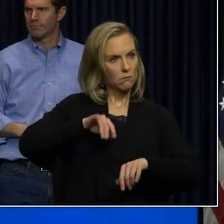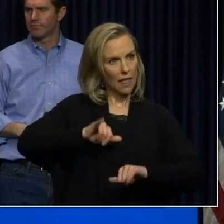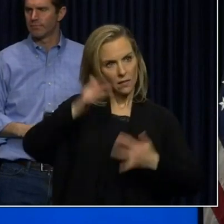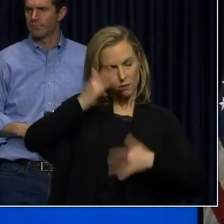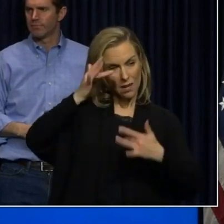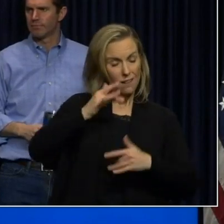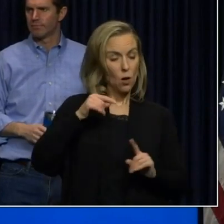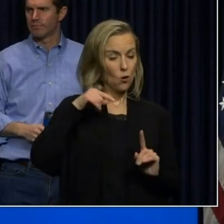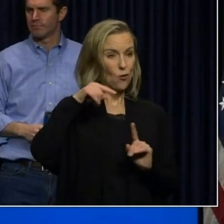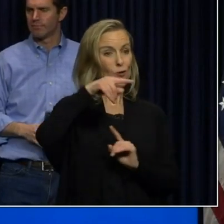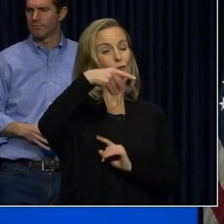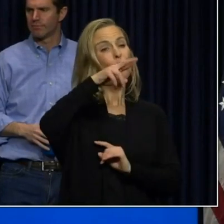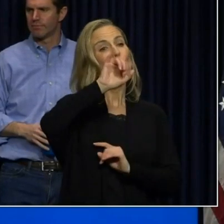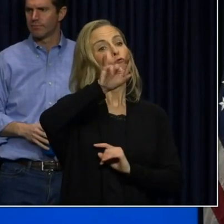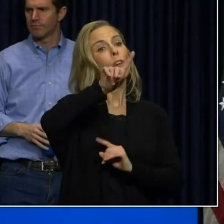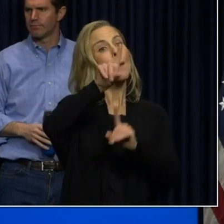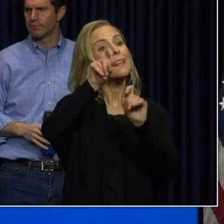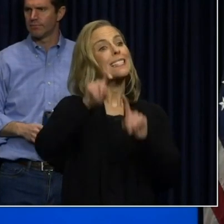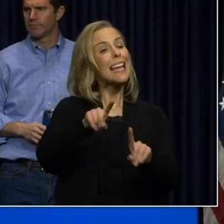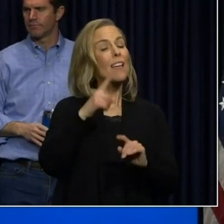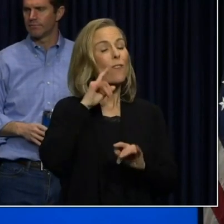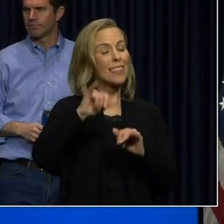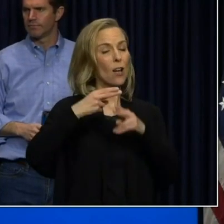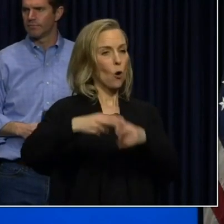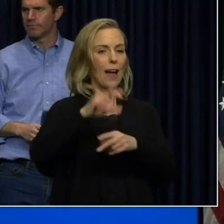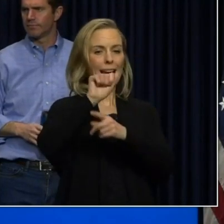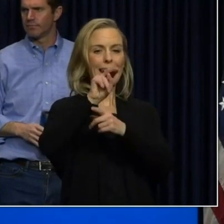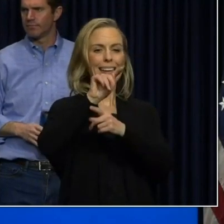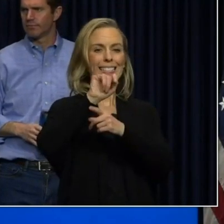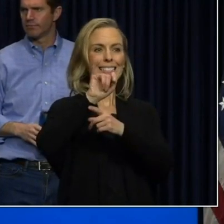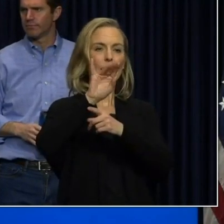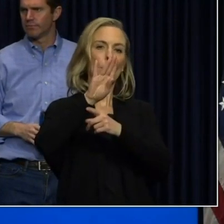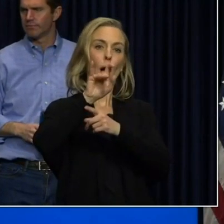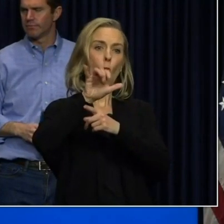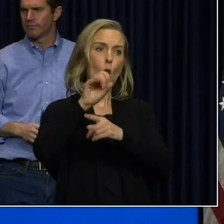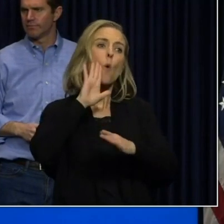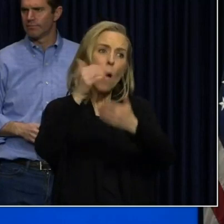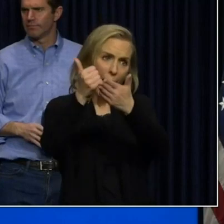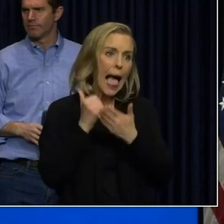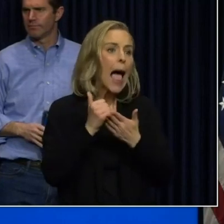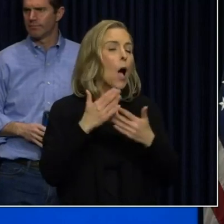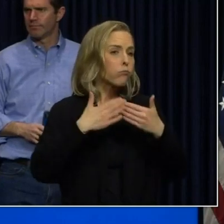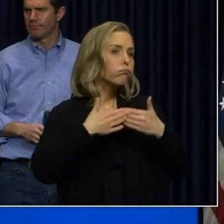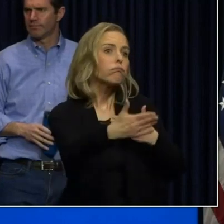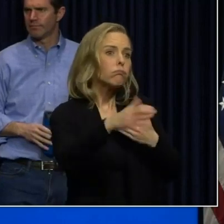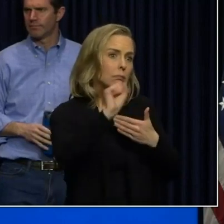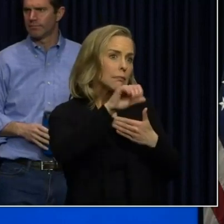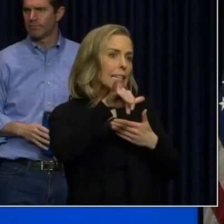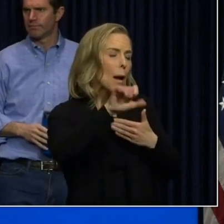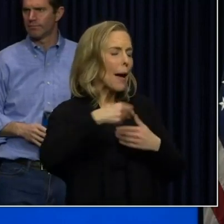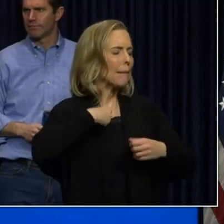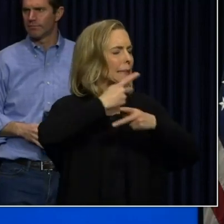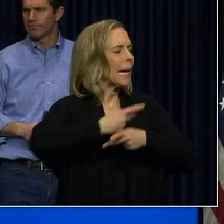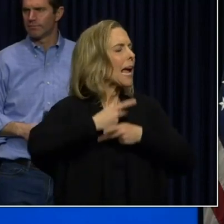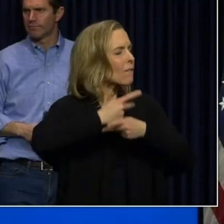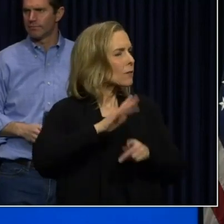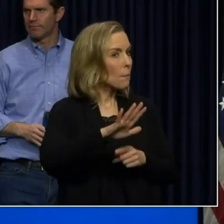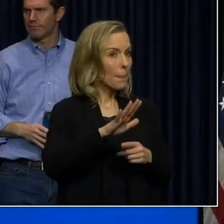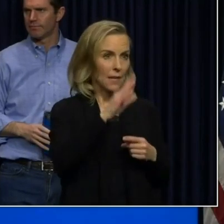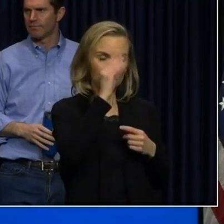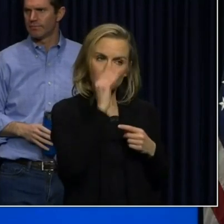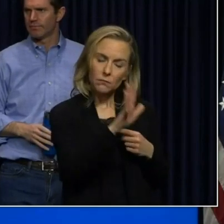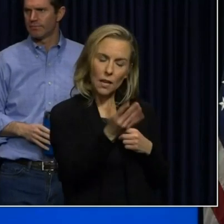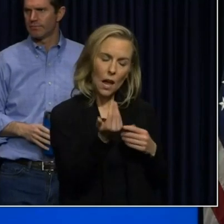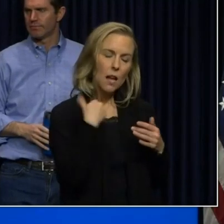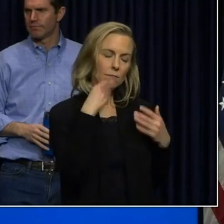those rapid tests for antibodies will be very useful going forward, but I would be very careful. And again, I keep telling